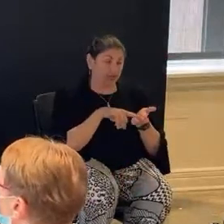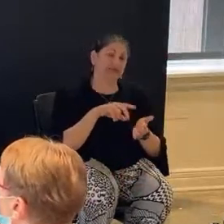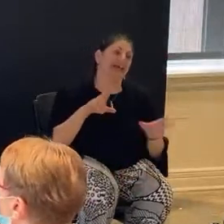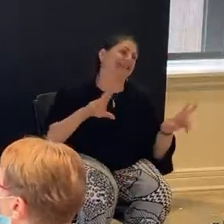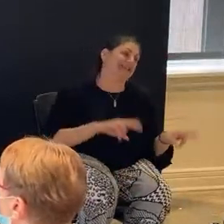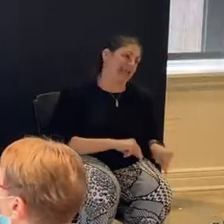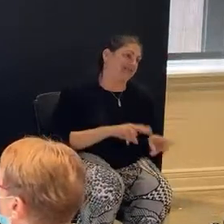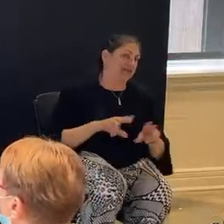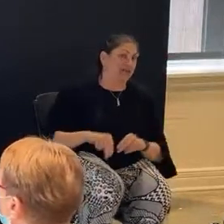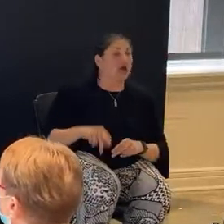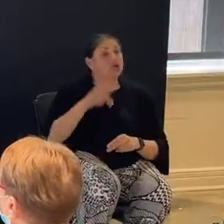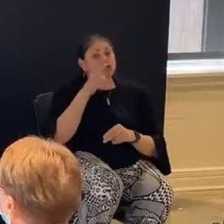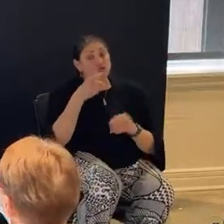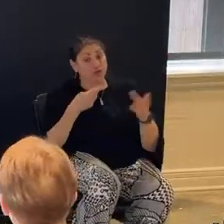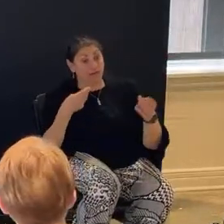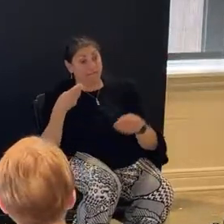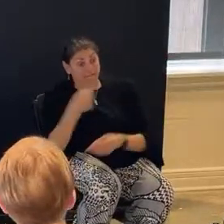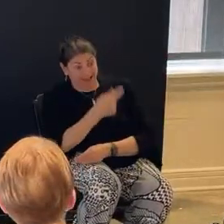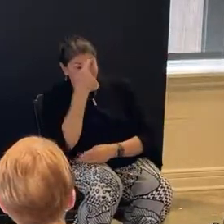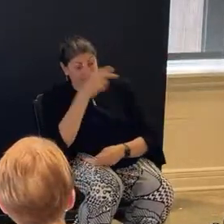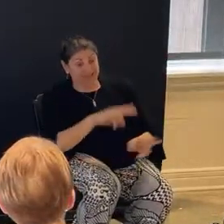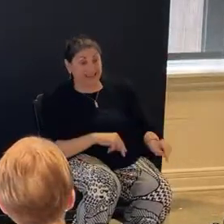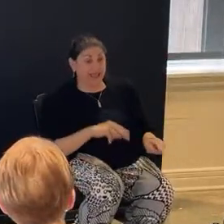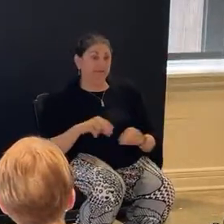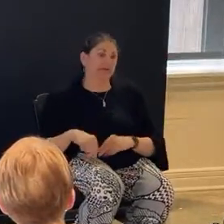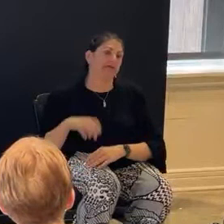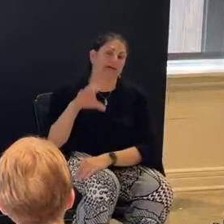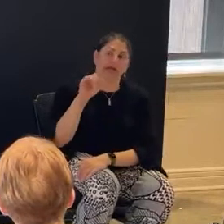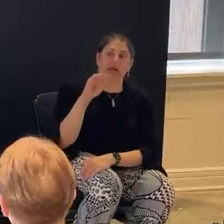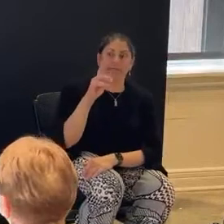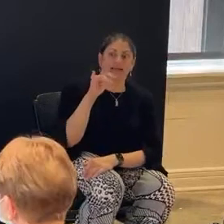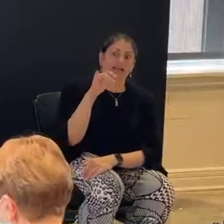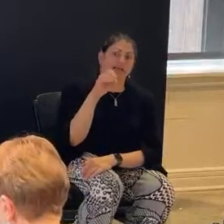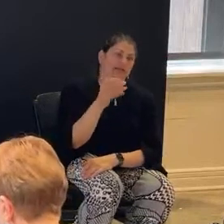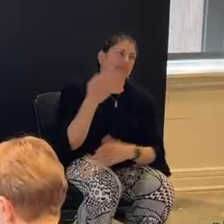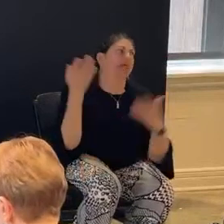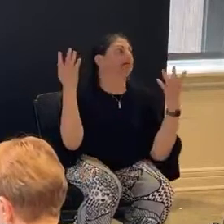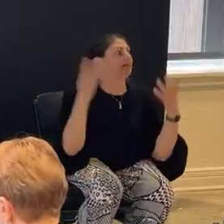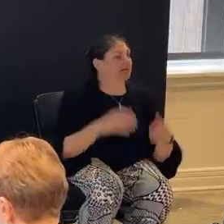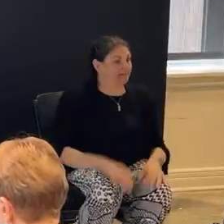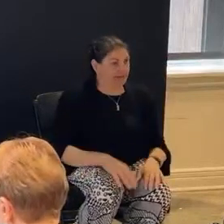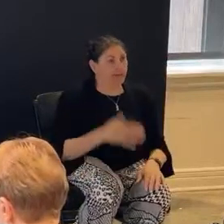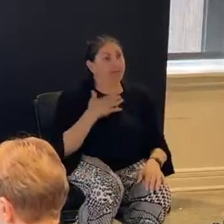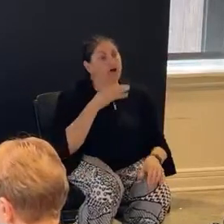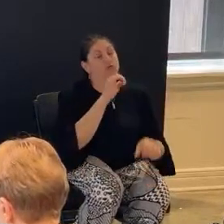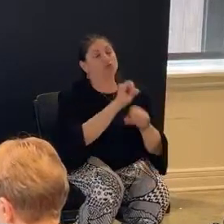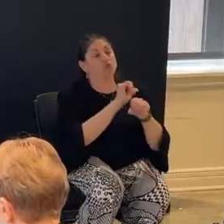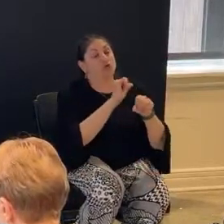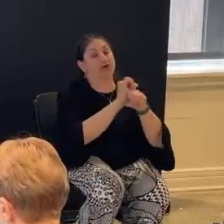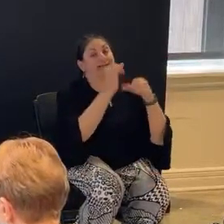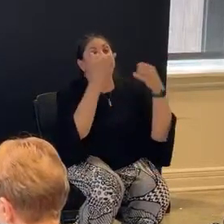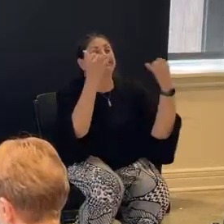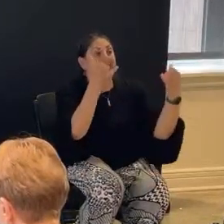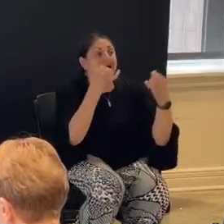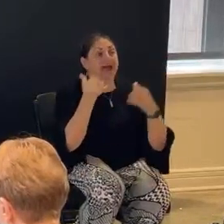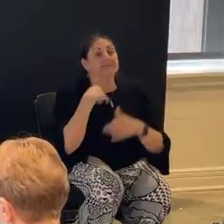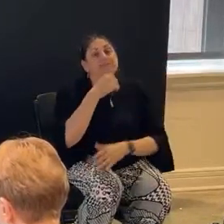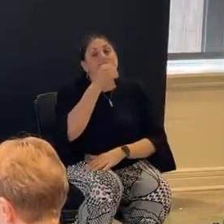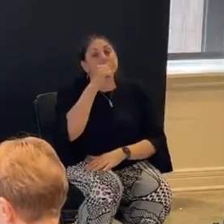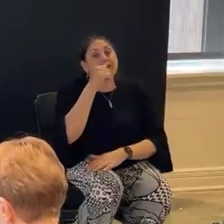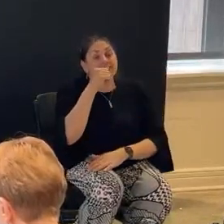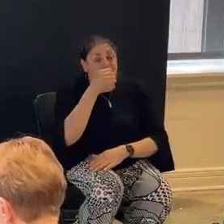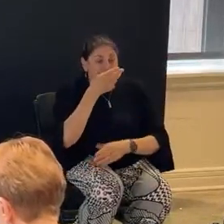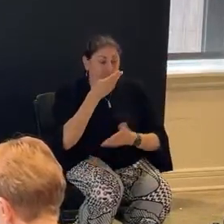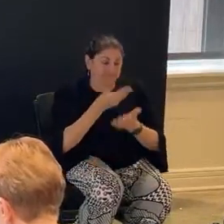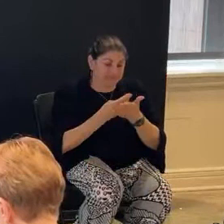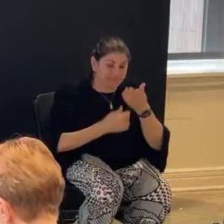A lot of the work I do now is funded privately, you know, so that is a capitalist offshoot.